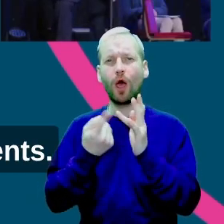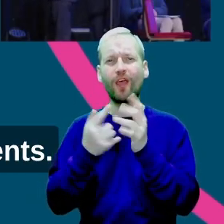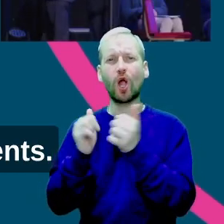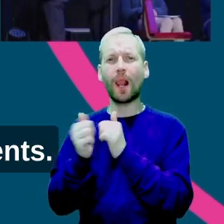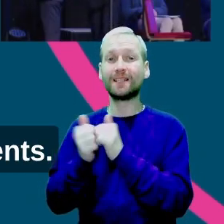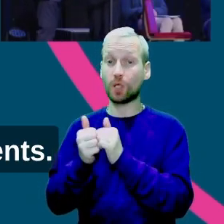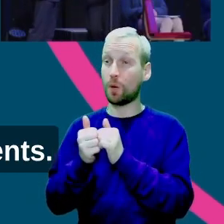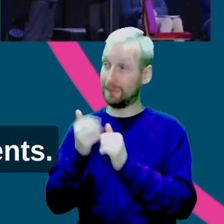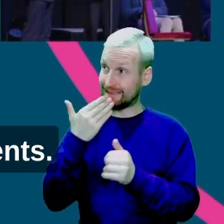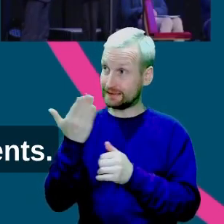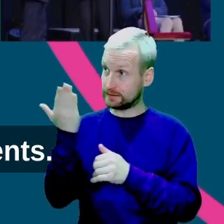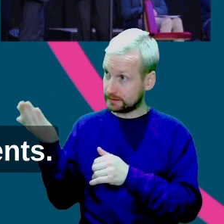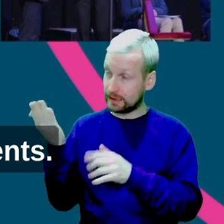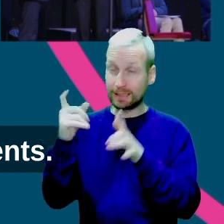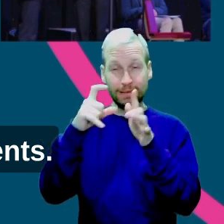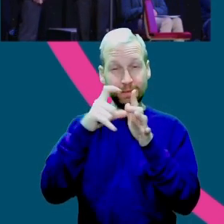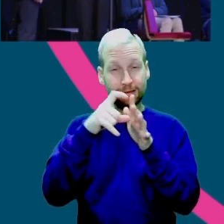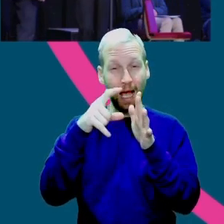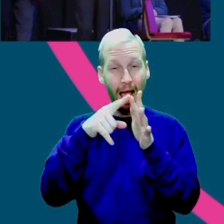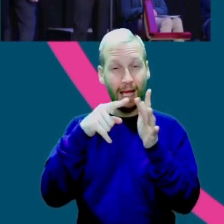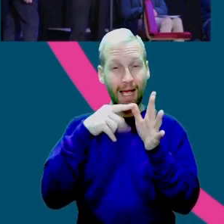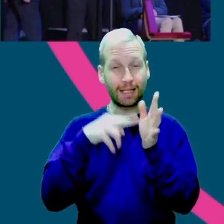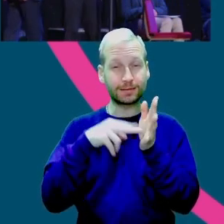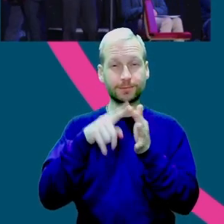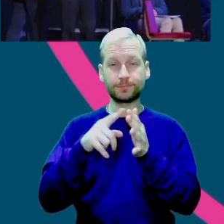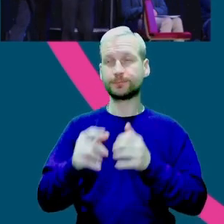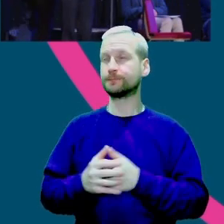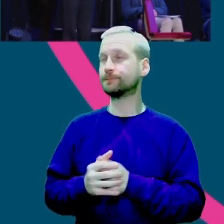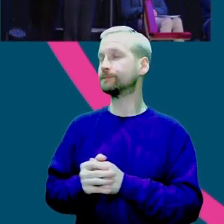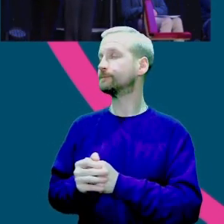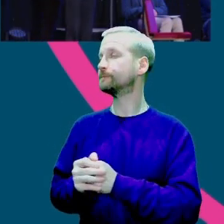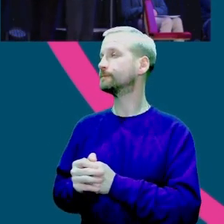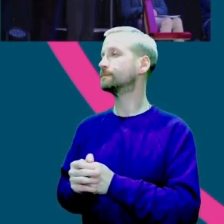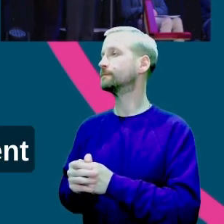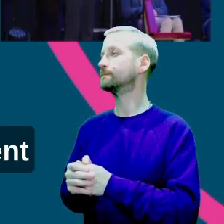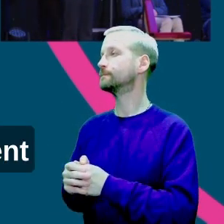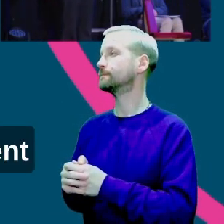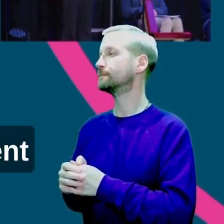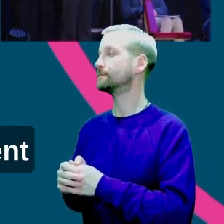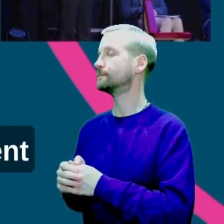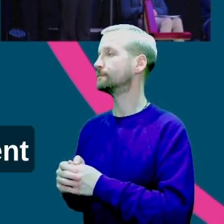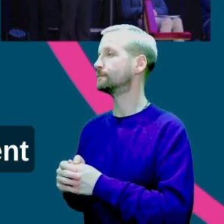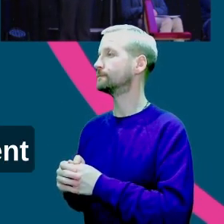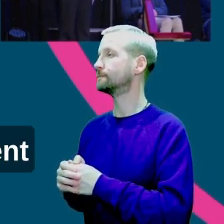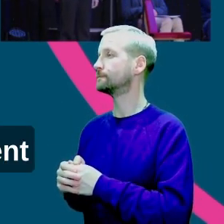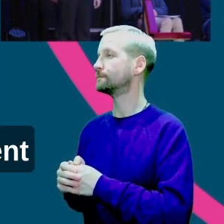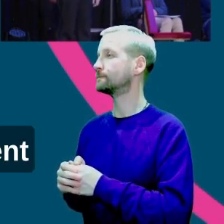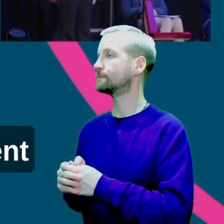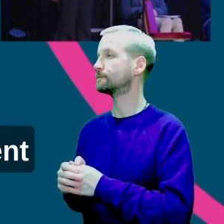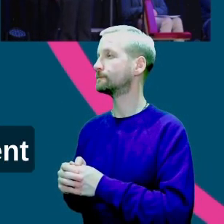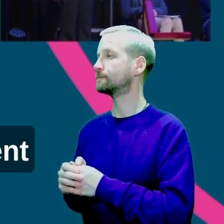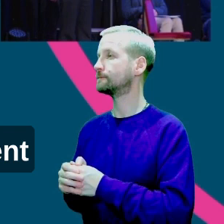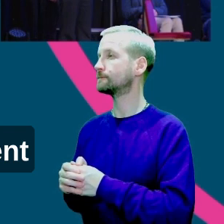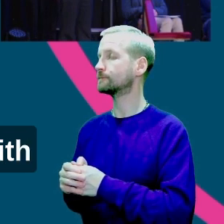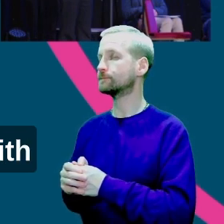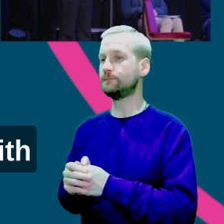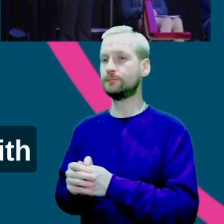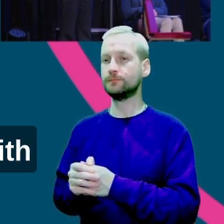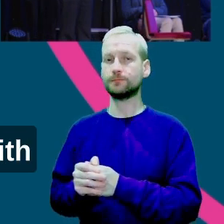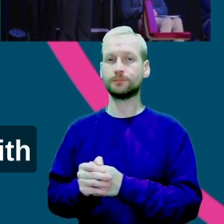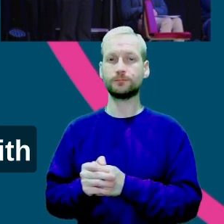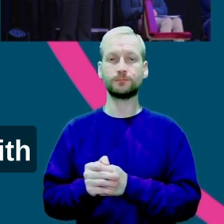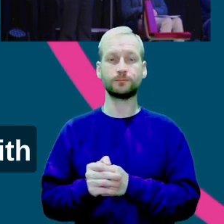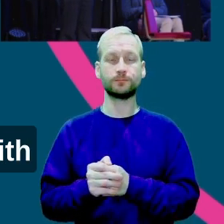So Diane, I'll hand over to you now for a few moments. Thank you. Mark. So as Mark said, the preferred option that we went with